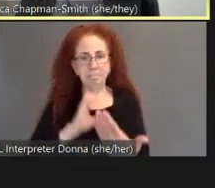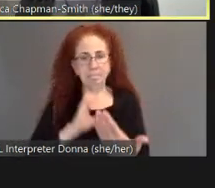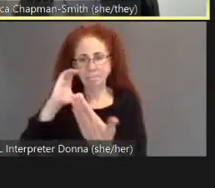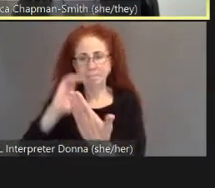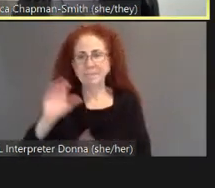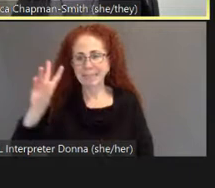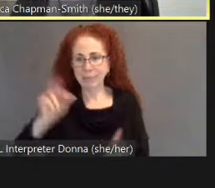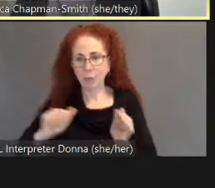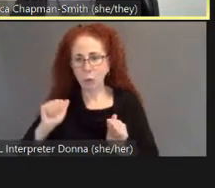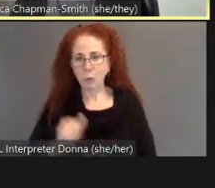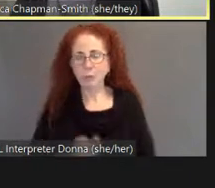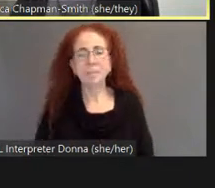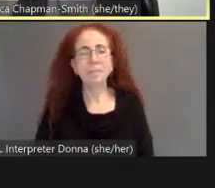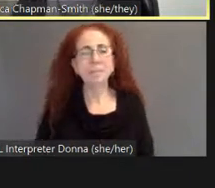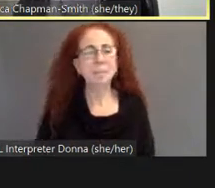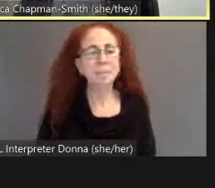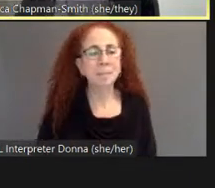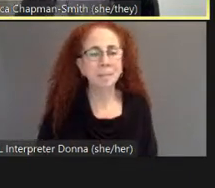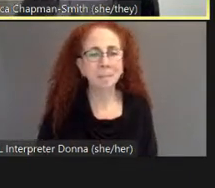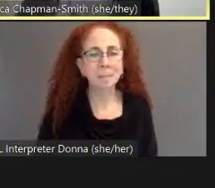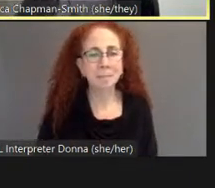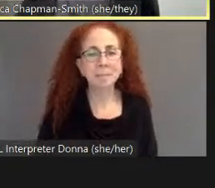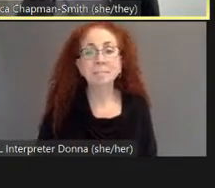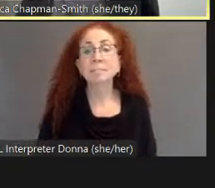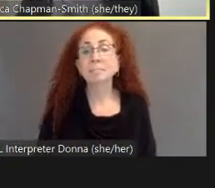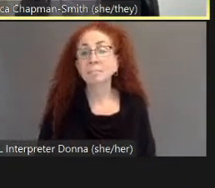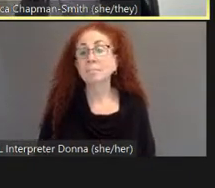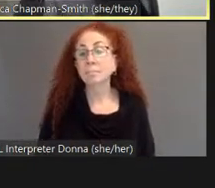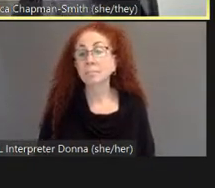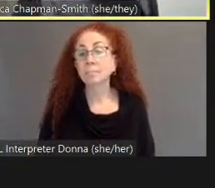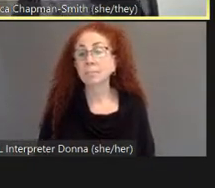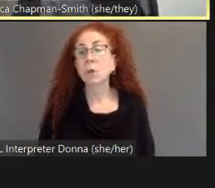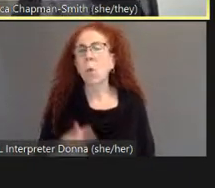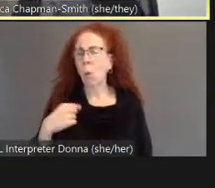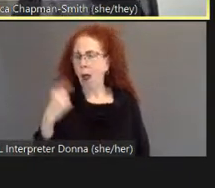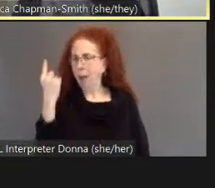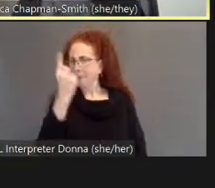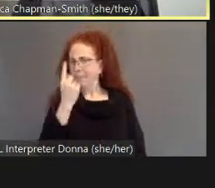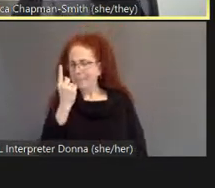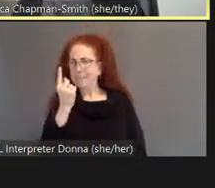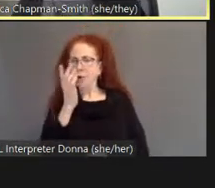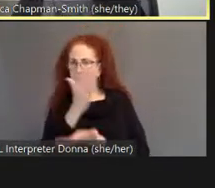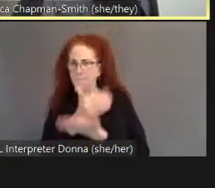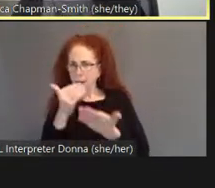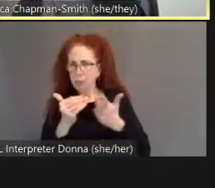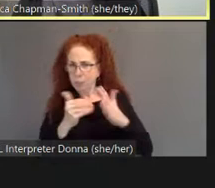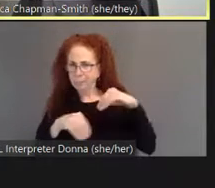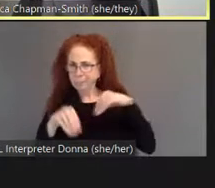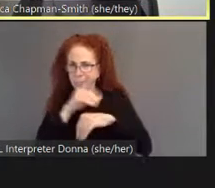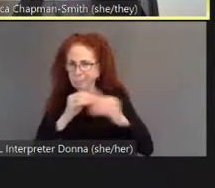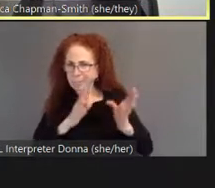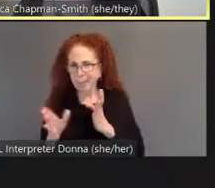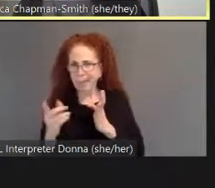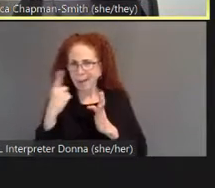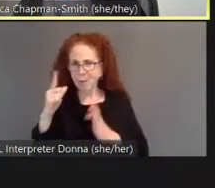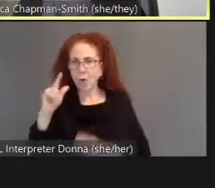There are a few things that I consider when budgeting for audio descriptions at Opera